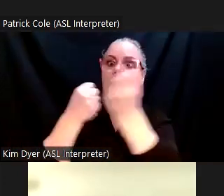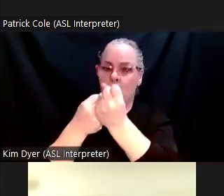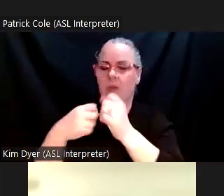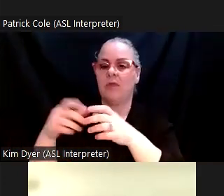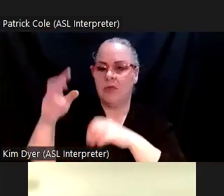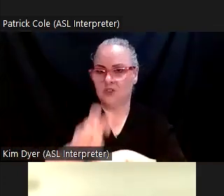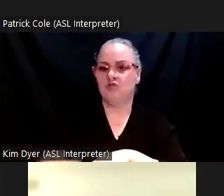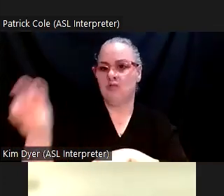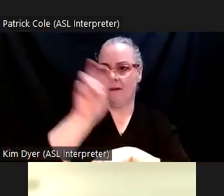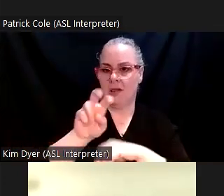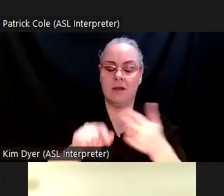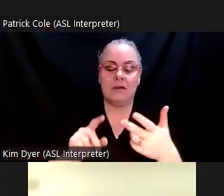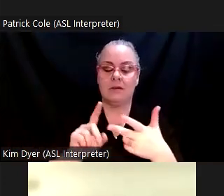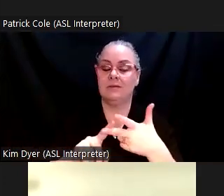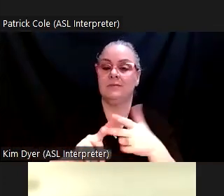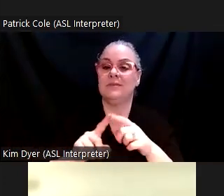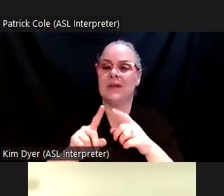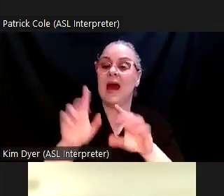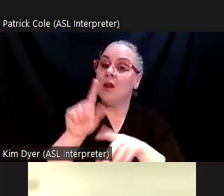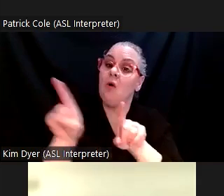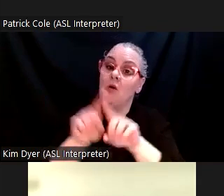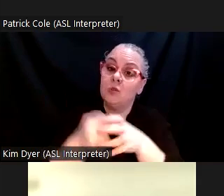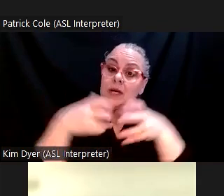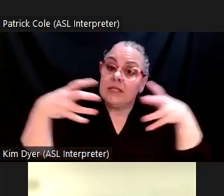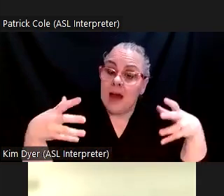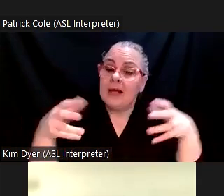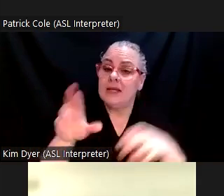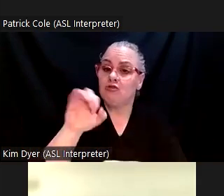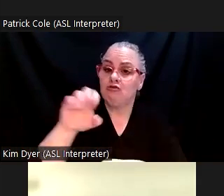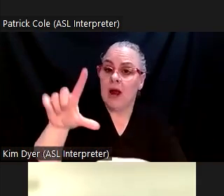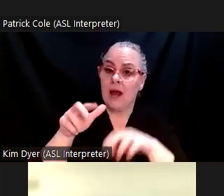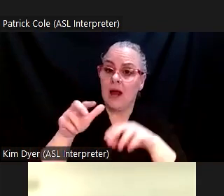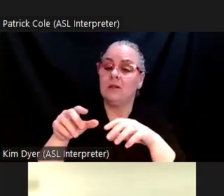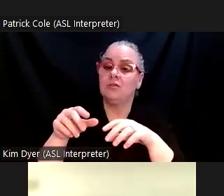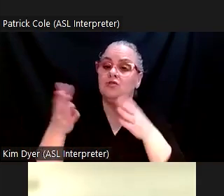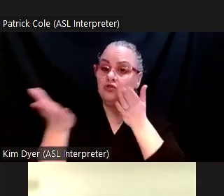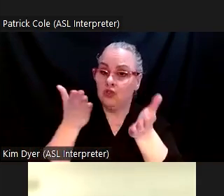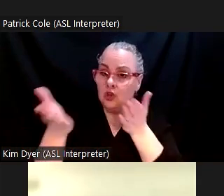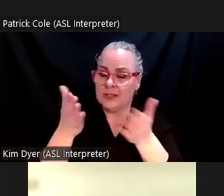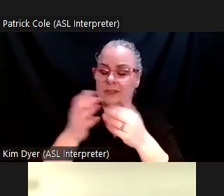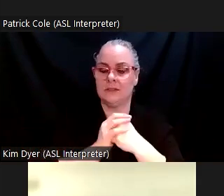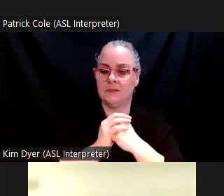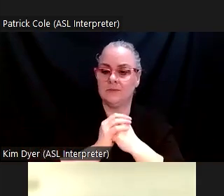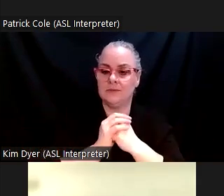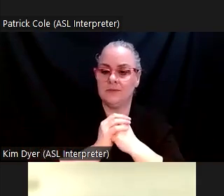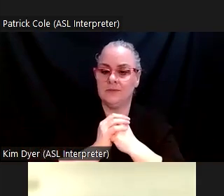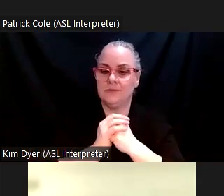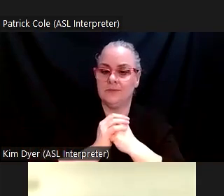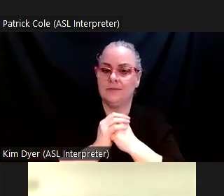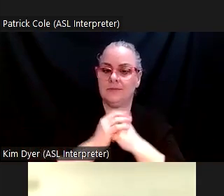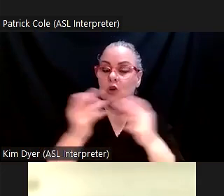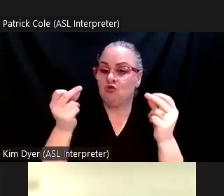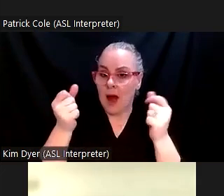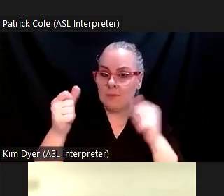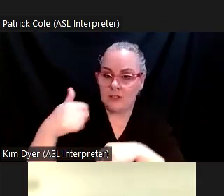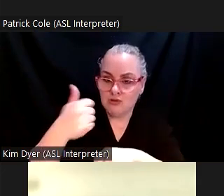And secondly, this measure focuses on expanding rail service and electrifying rail service. So including rapid transit,